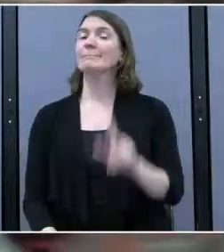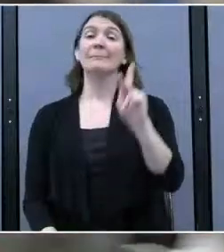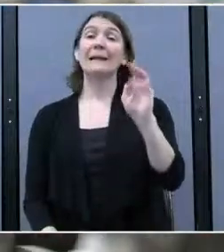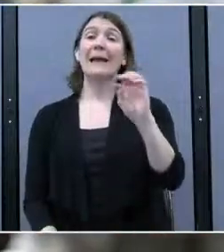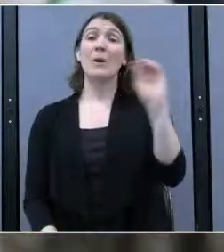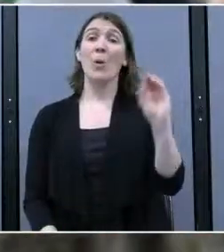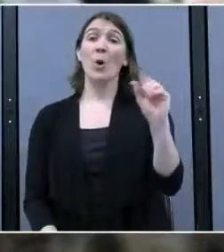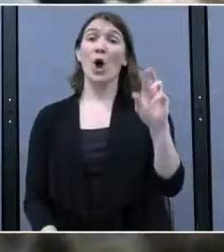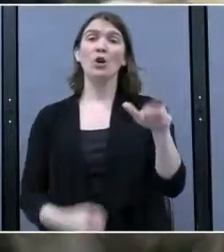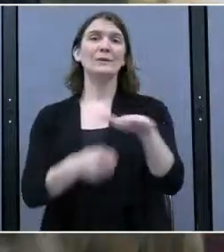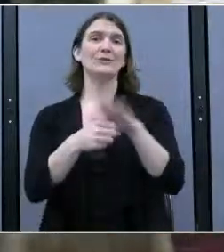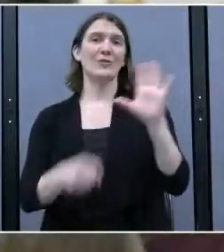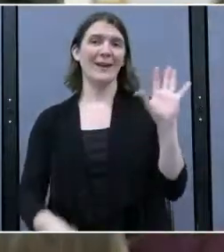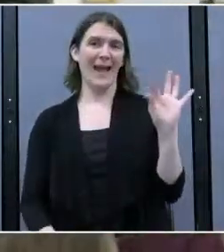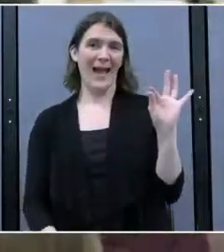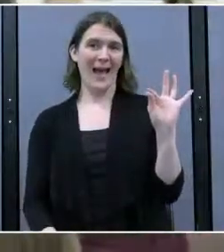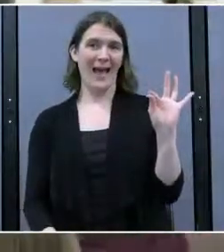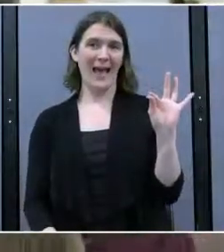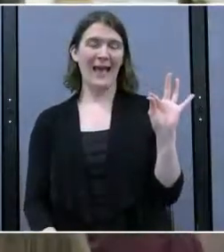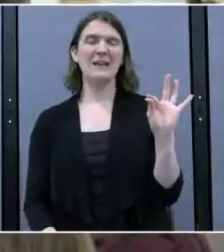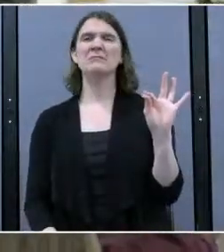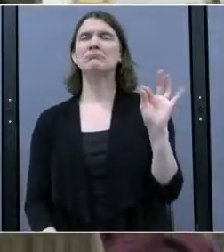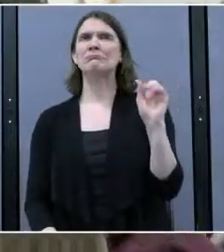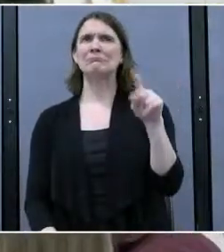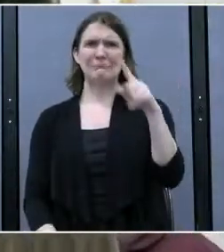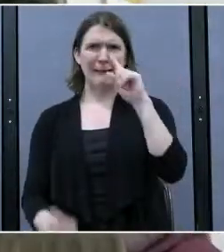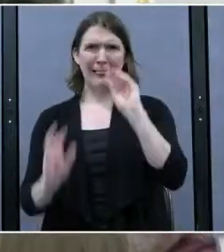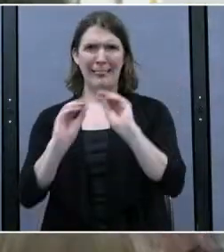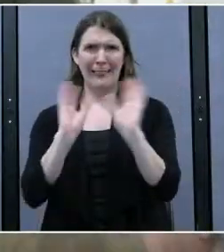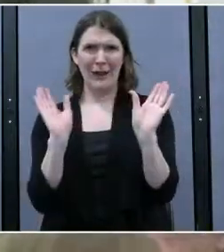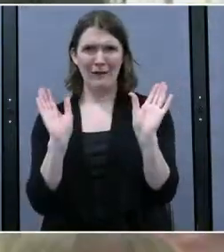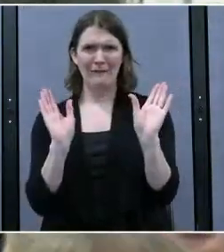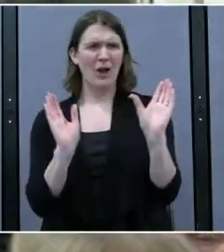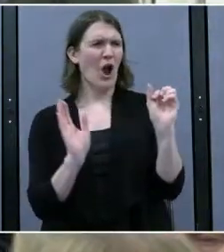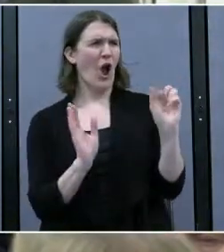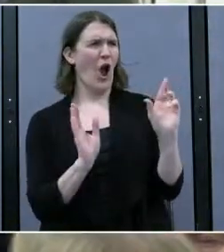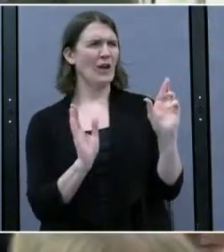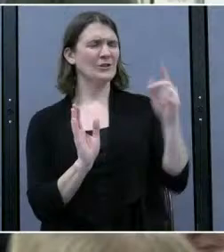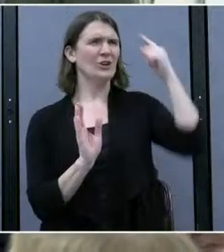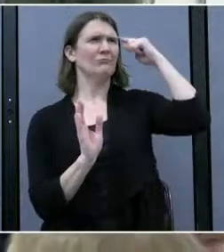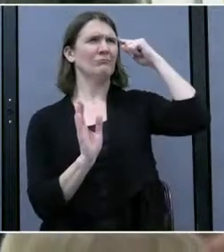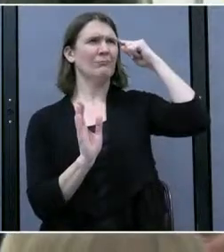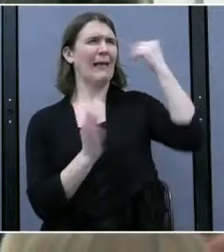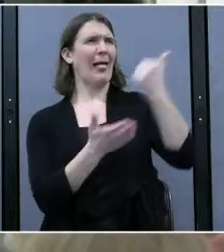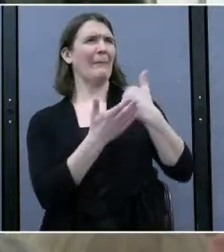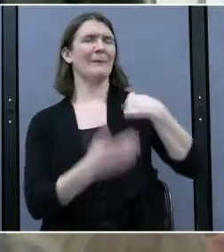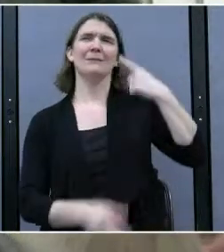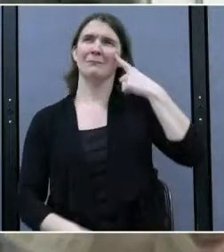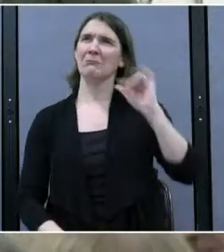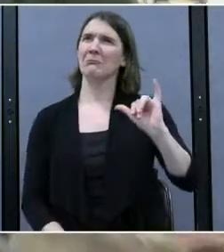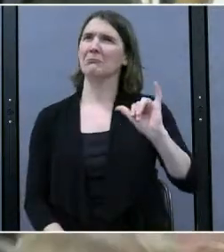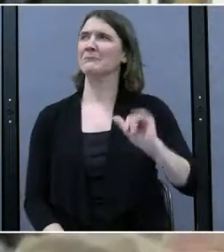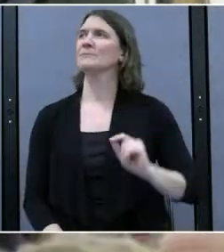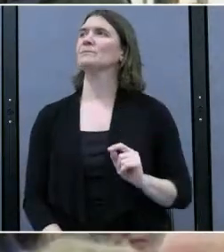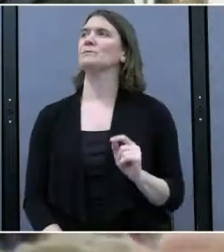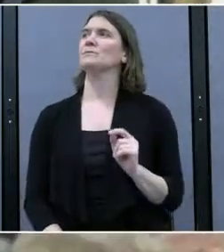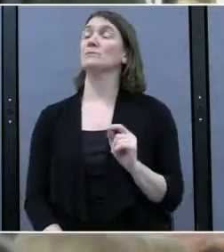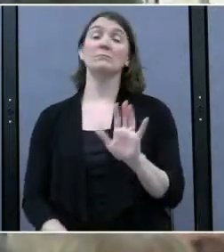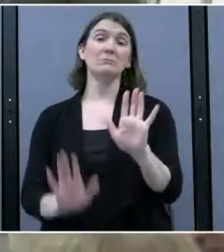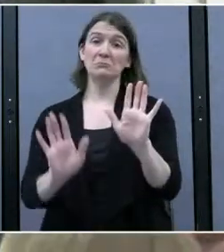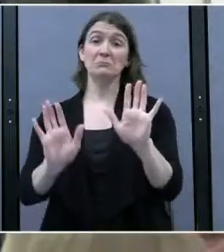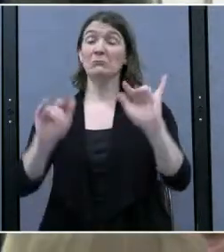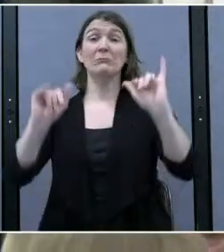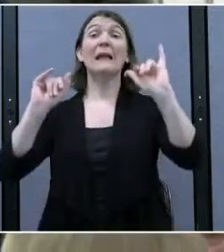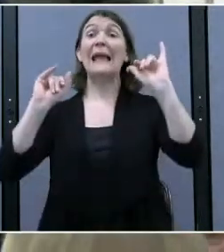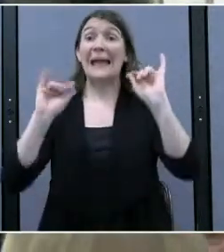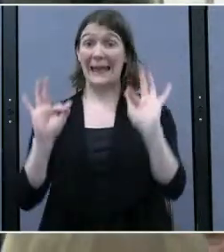Kate O'Connor, District 9. I just want to clarify something. Oscar's maybe want to clarify this. If